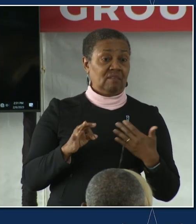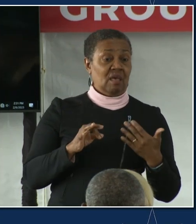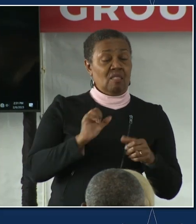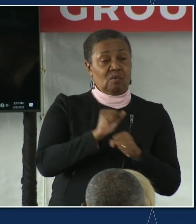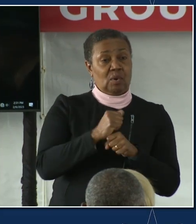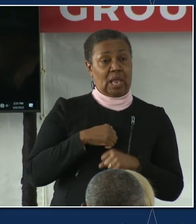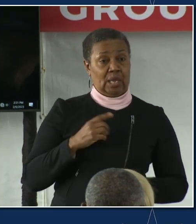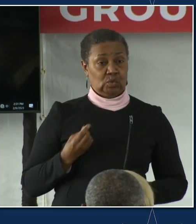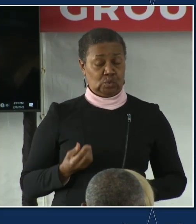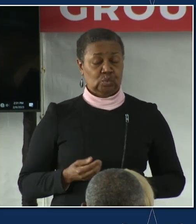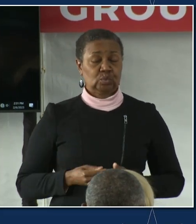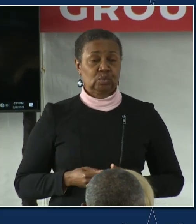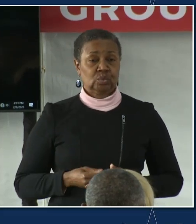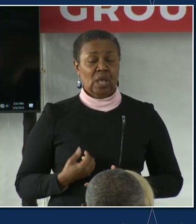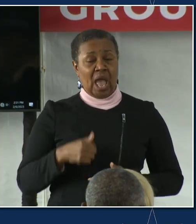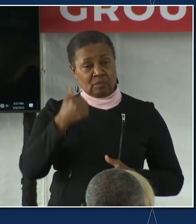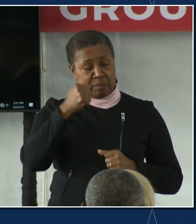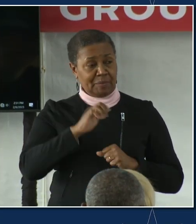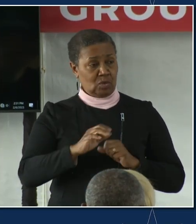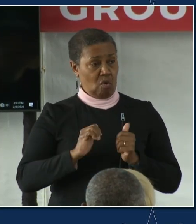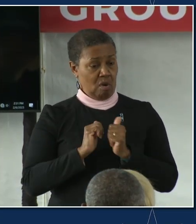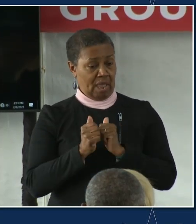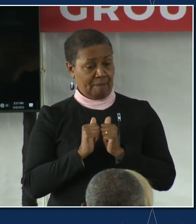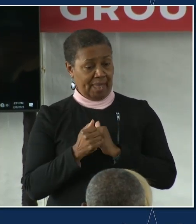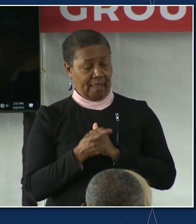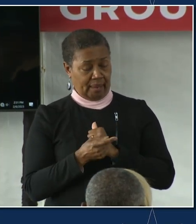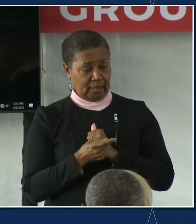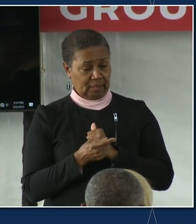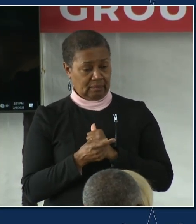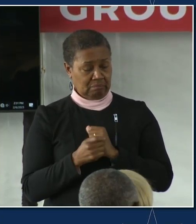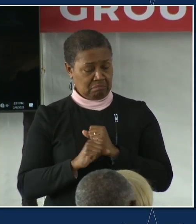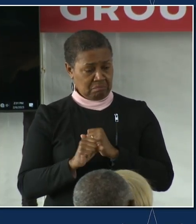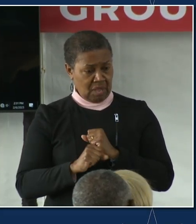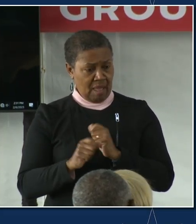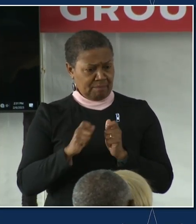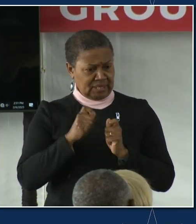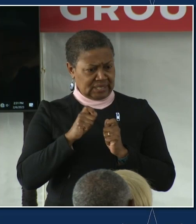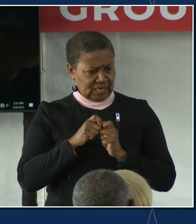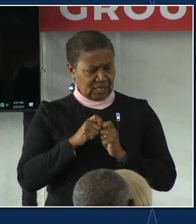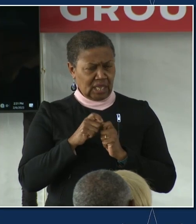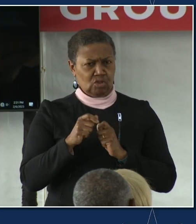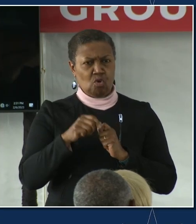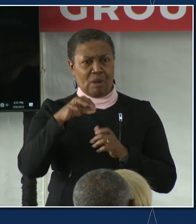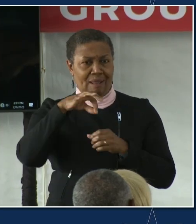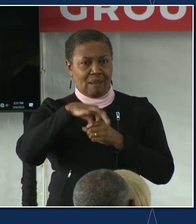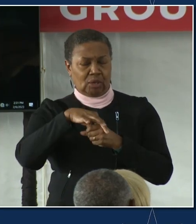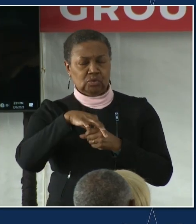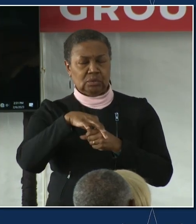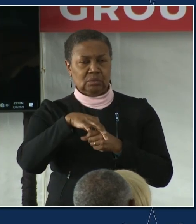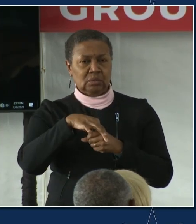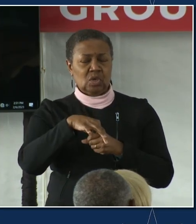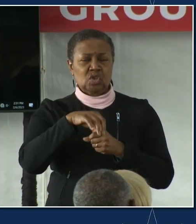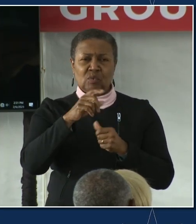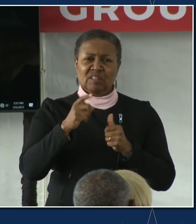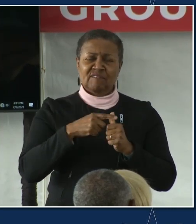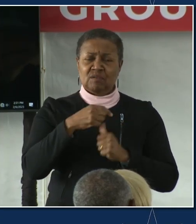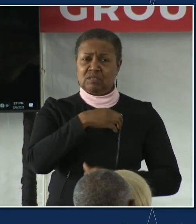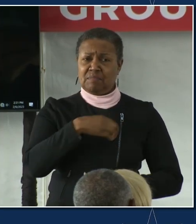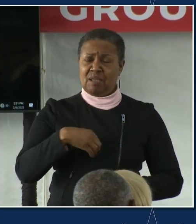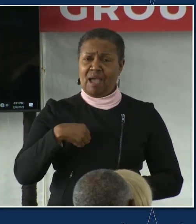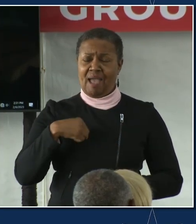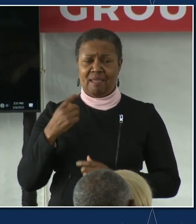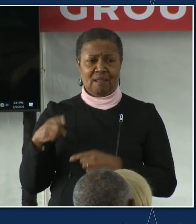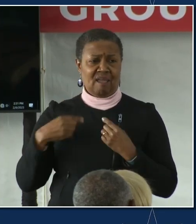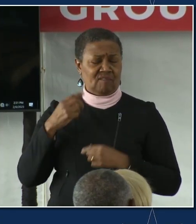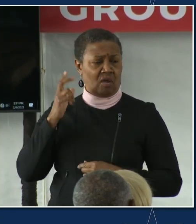that I do. But I remember in your campaign, and particularly in your election, you were the first mayor that I had